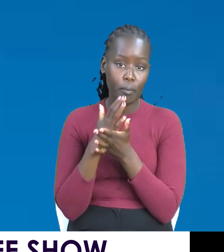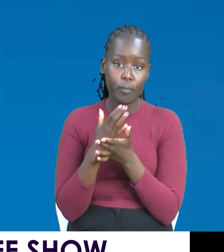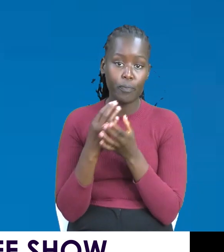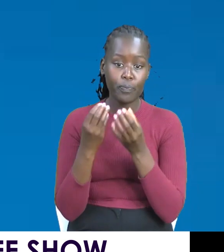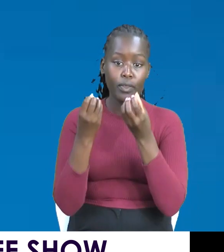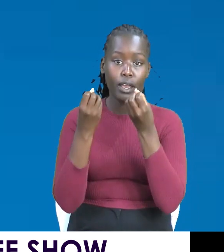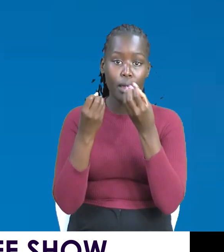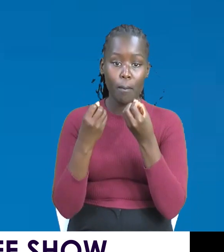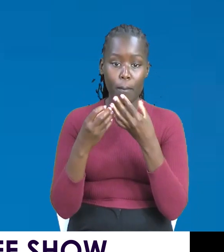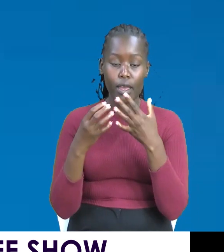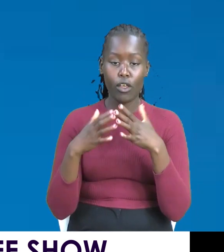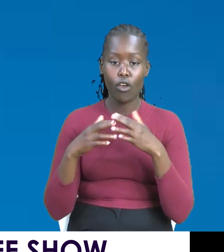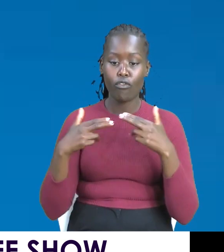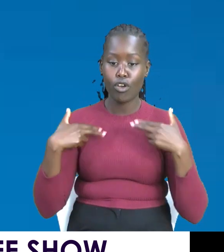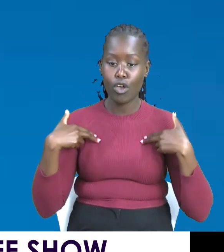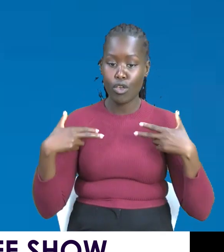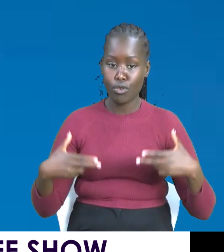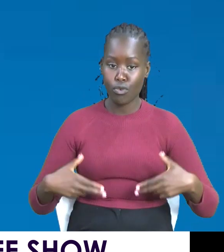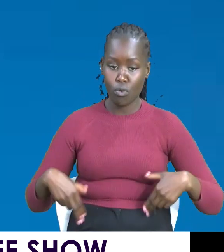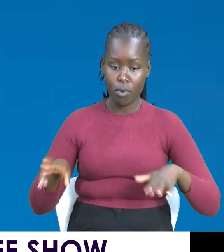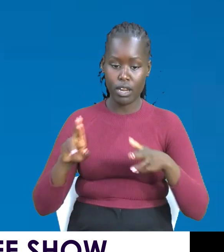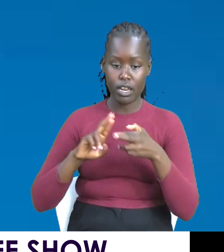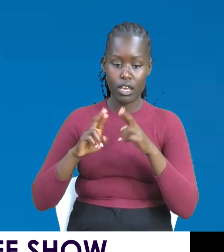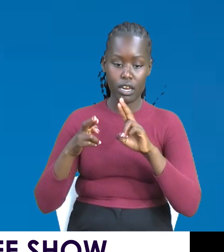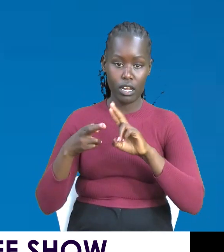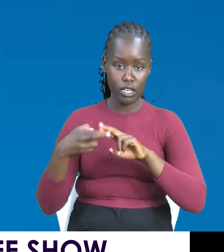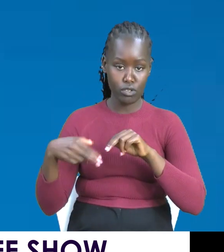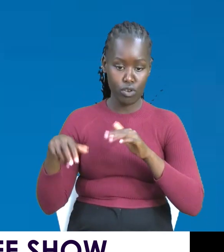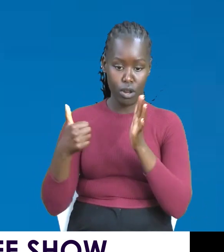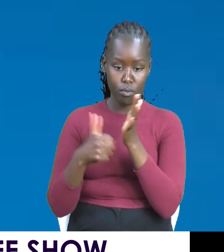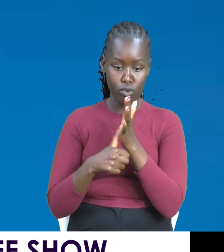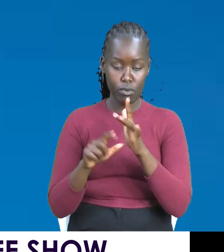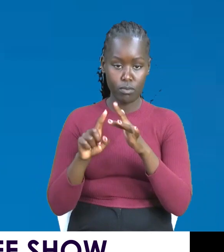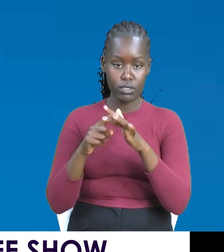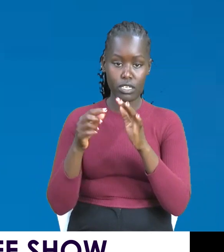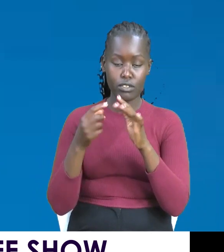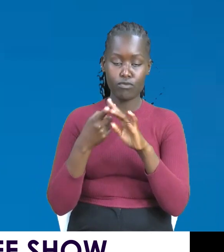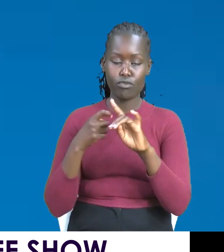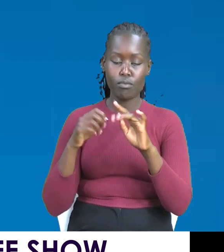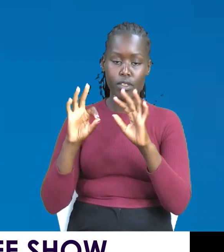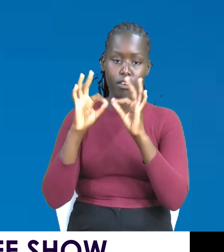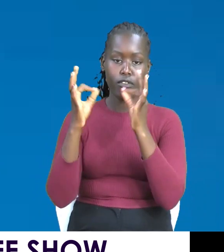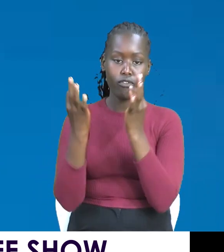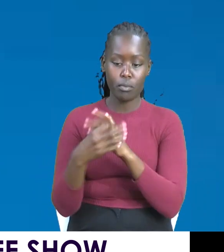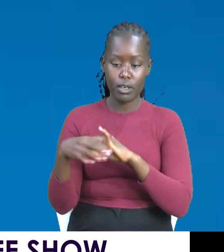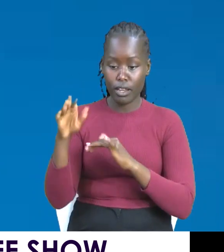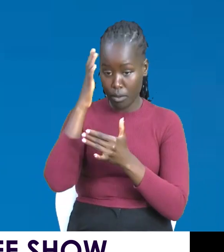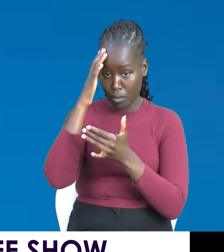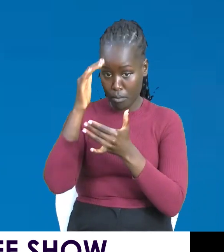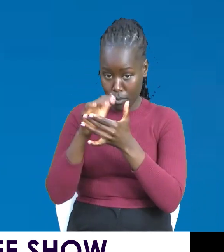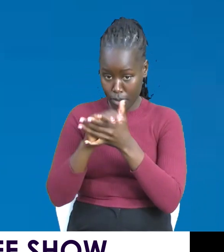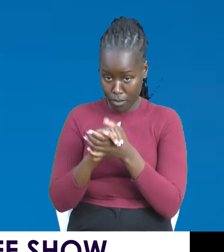many of our human relations issues start from the family. Believe it or not.